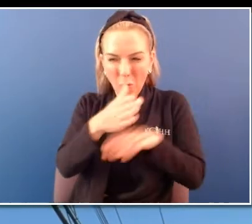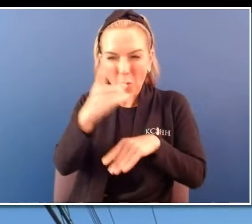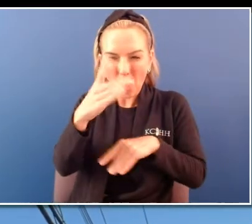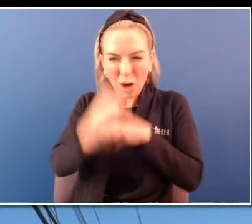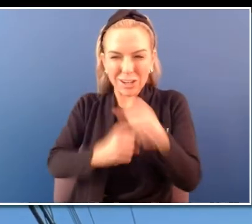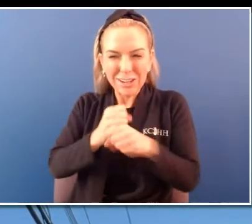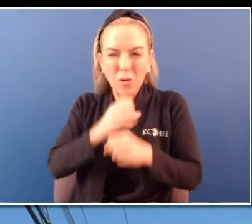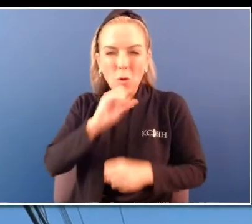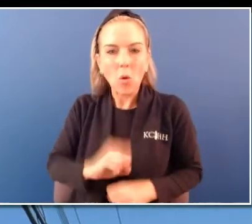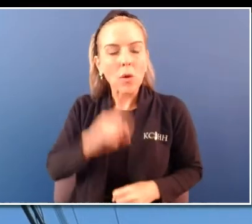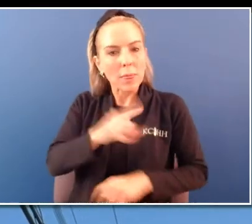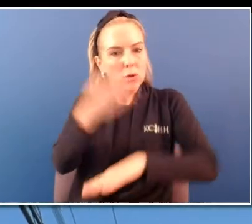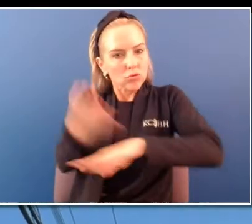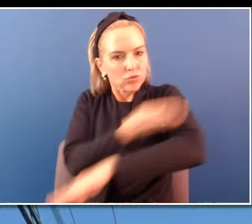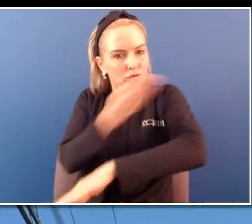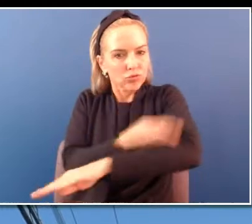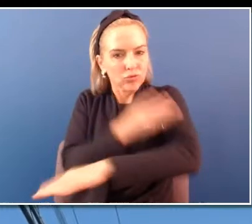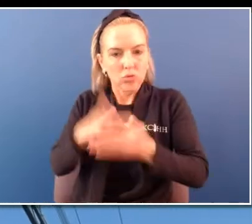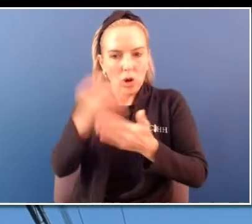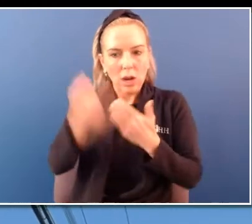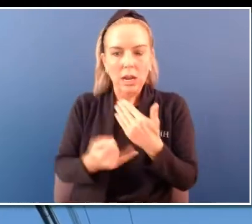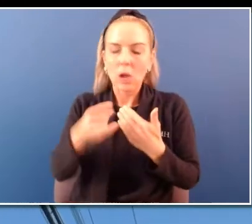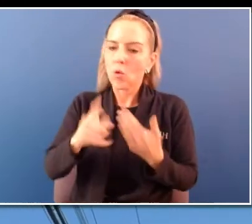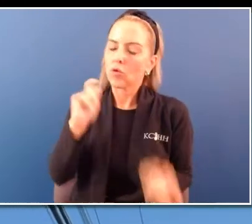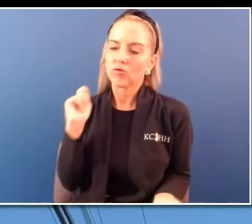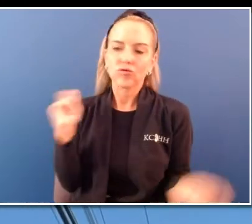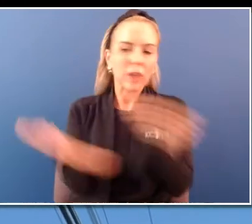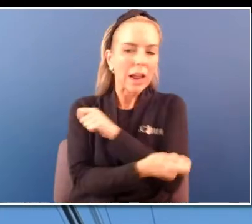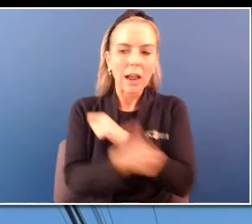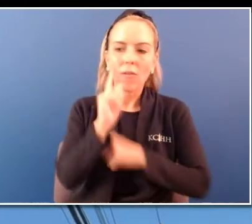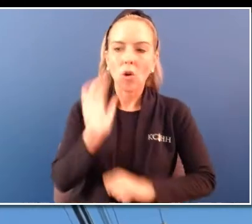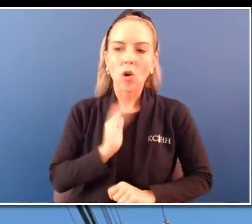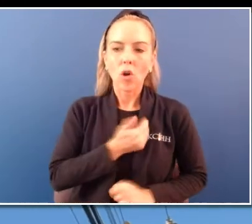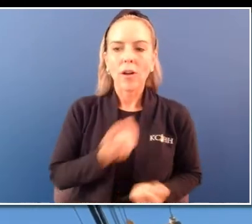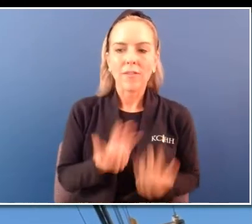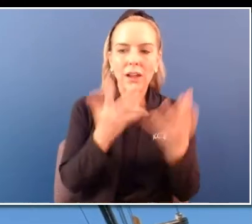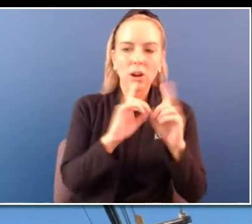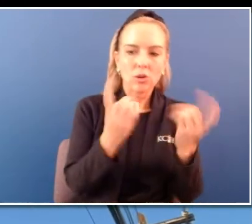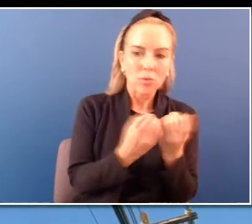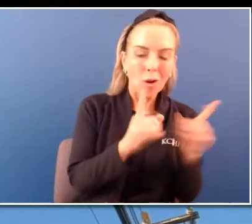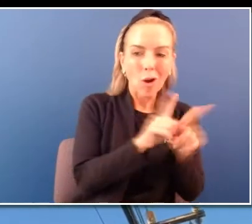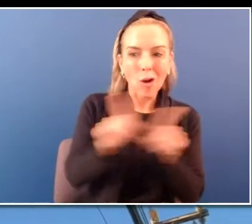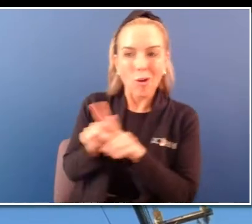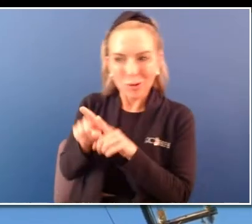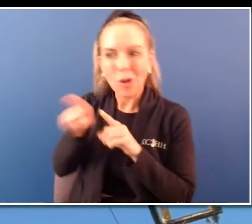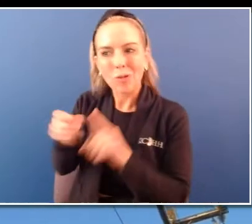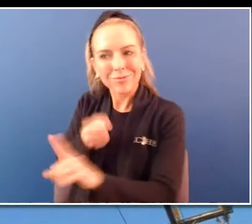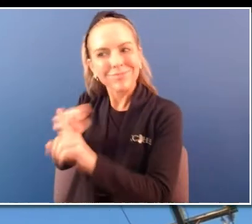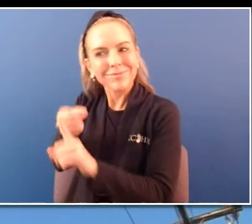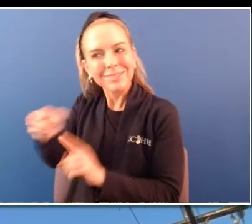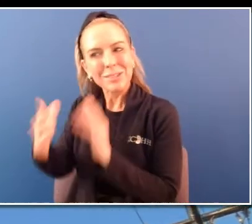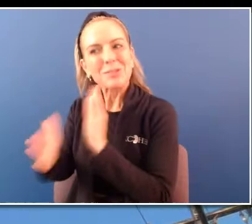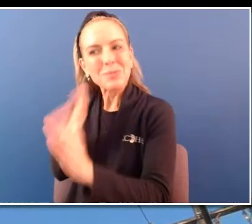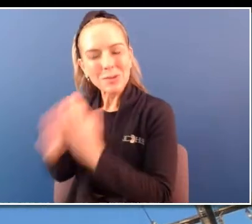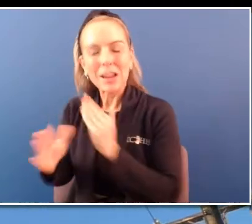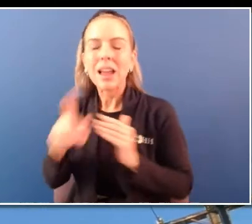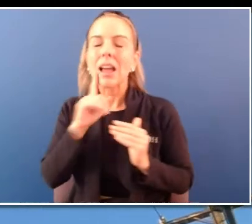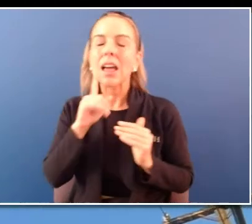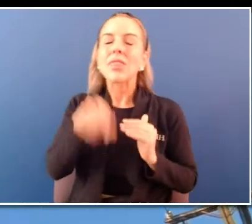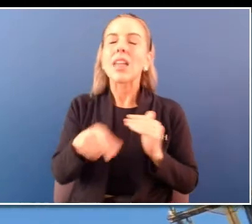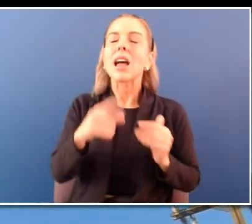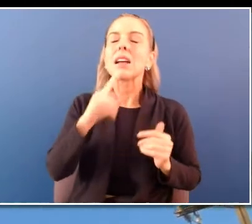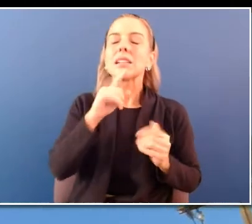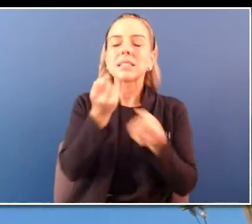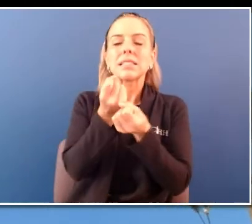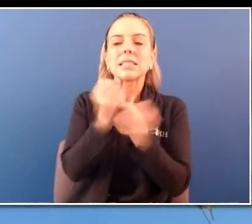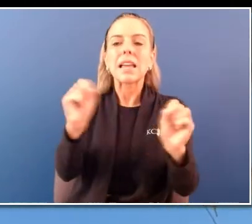and renovation project is transformative for our fire department and community. It means enhanced safety, faster response